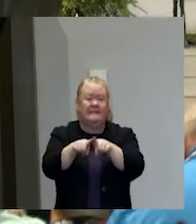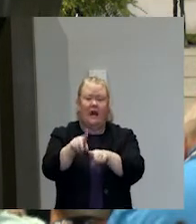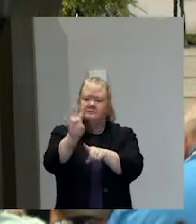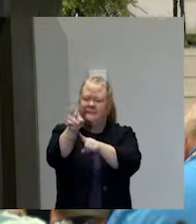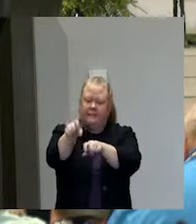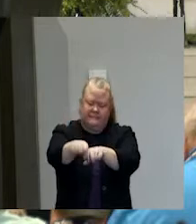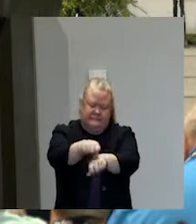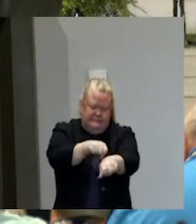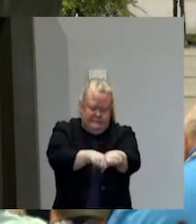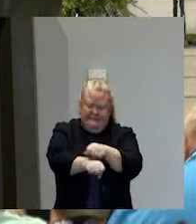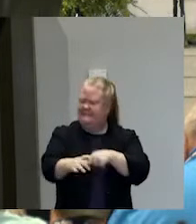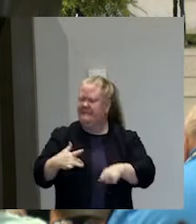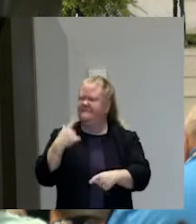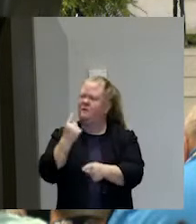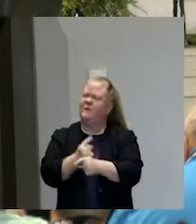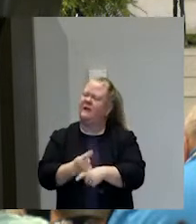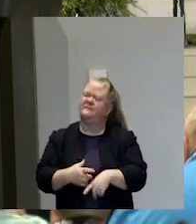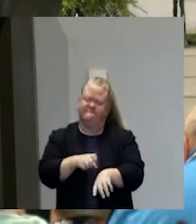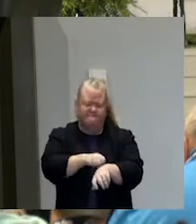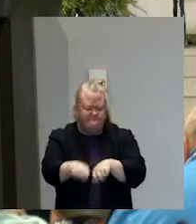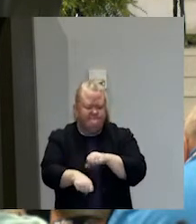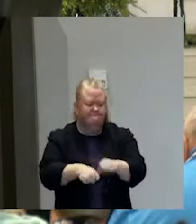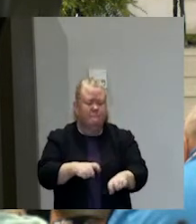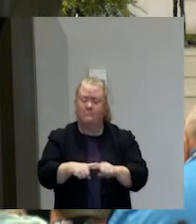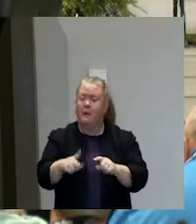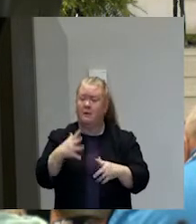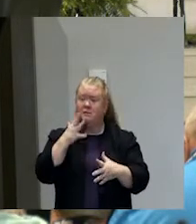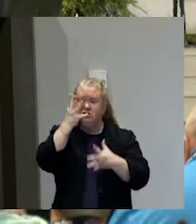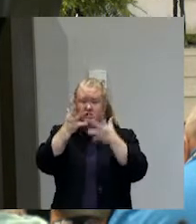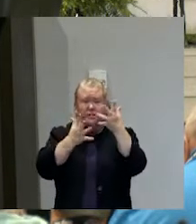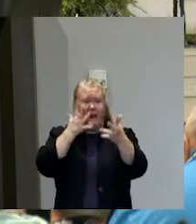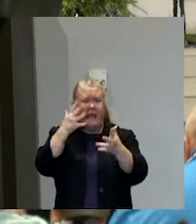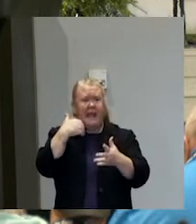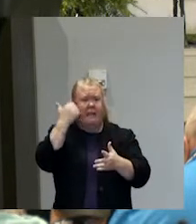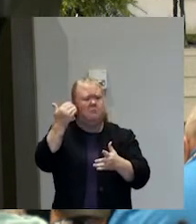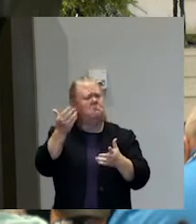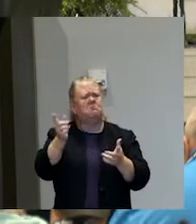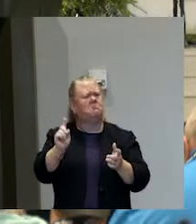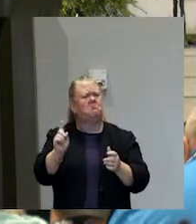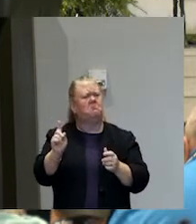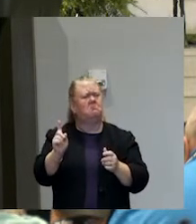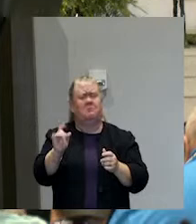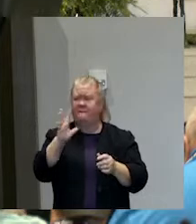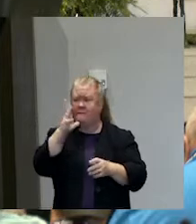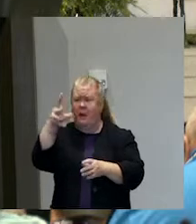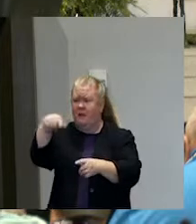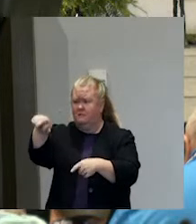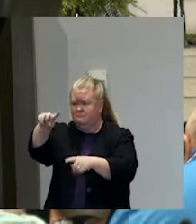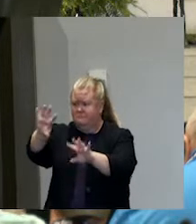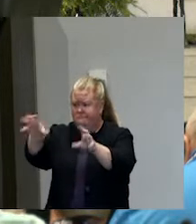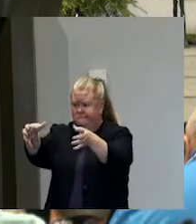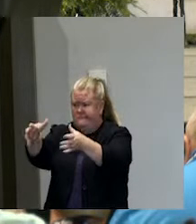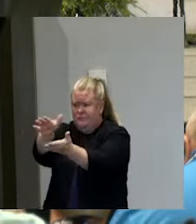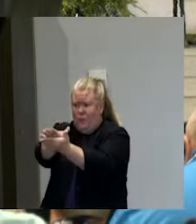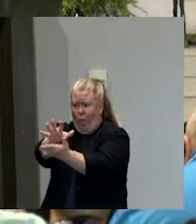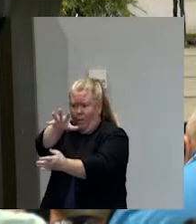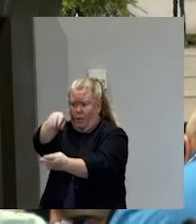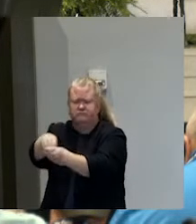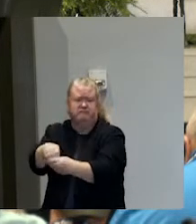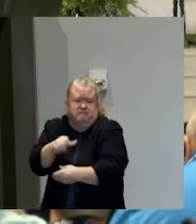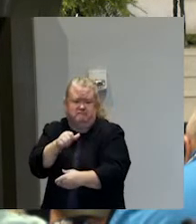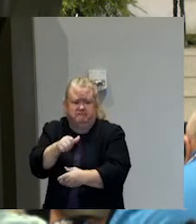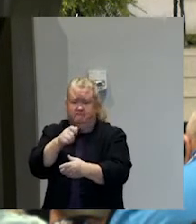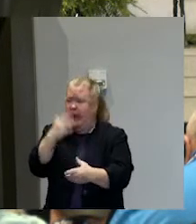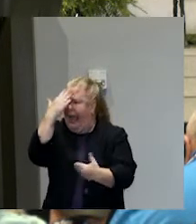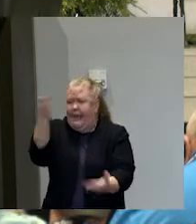just didn't feel right. And like, I never felt ashamed or embarrassed if I was not included at school. I didn't feel, like, I